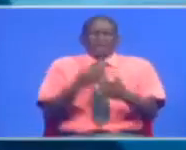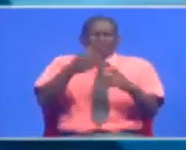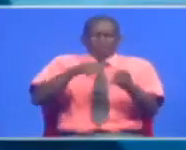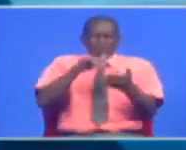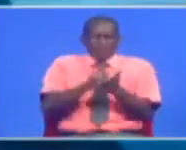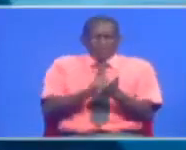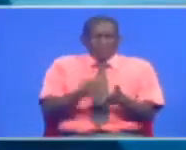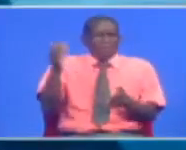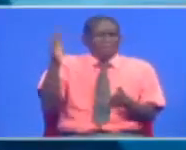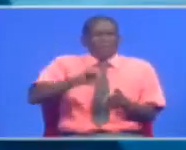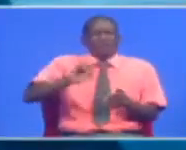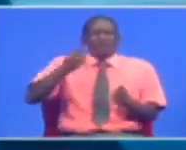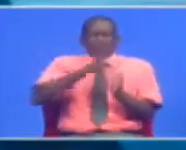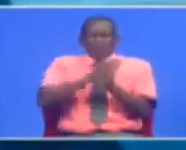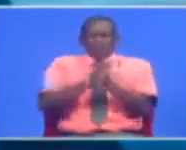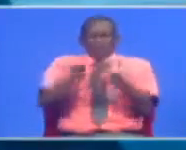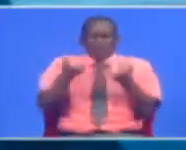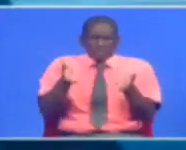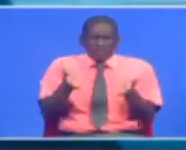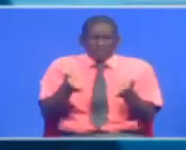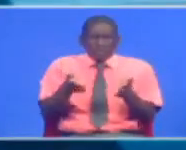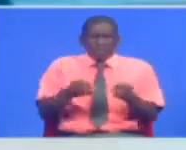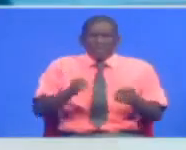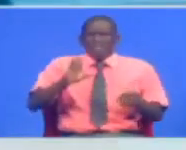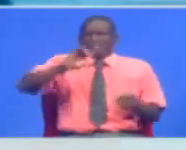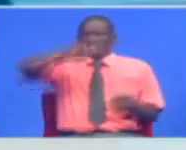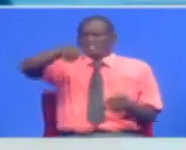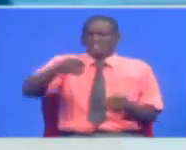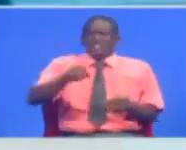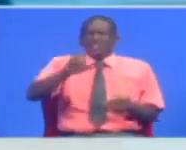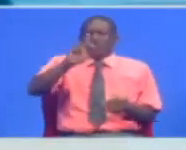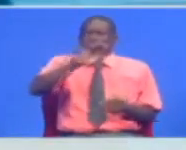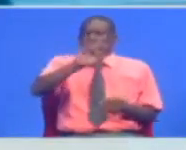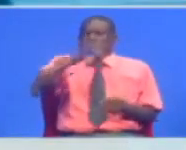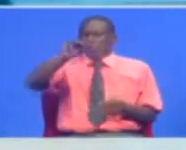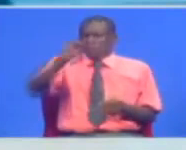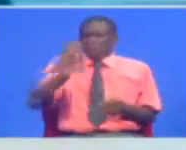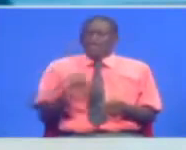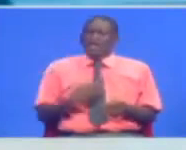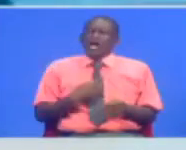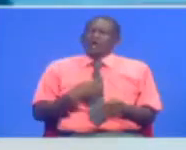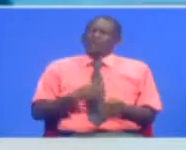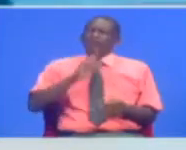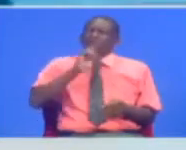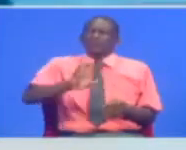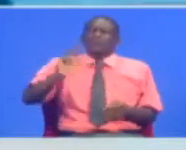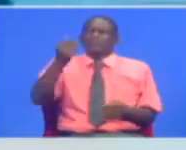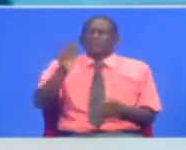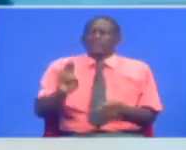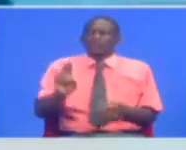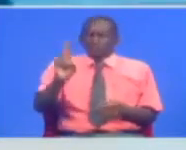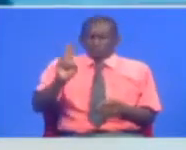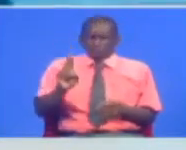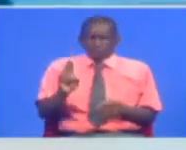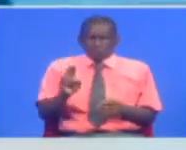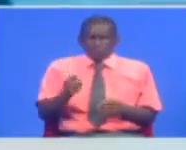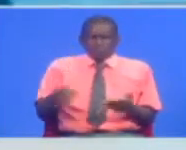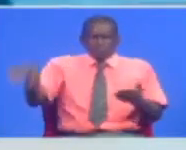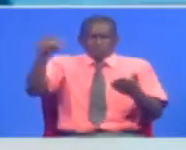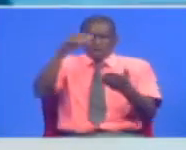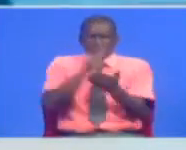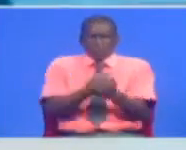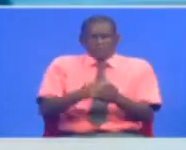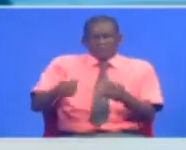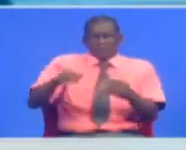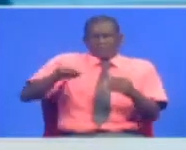Take you back to our top story now, and the Chief Justice Martha Koome has called on President Uhuru Kenyatta to appoint